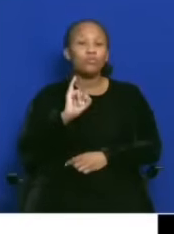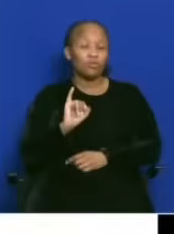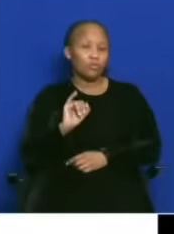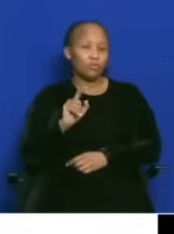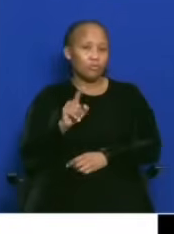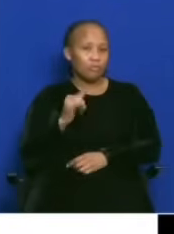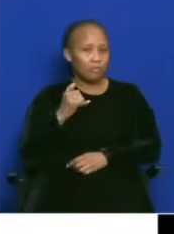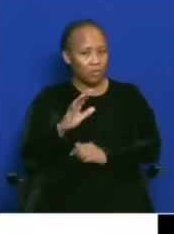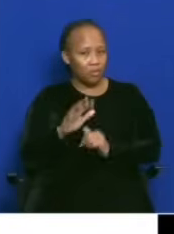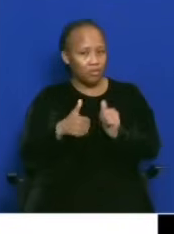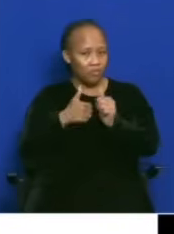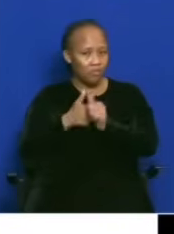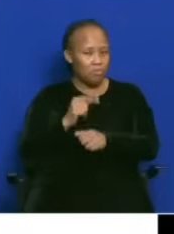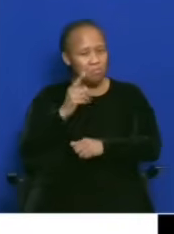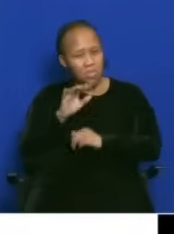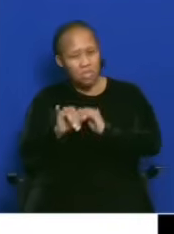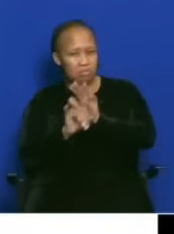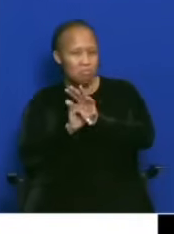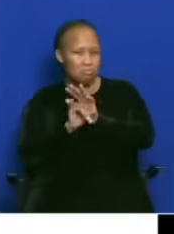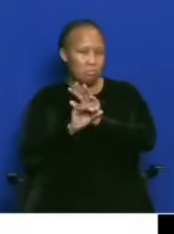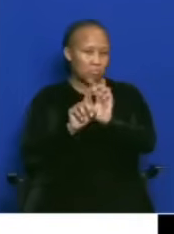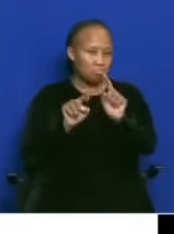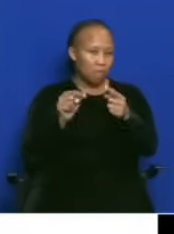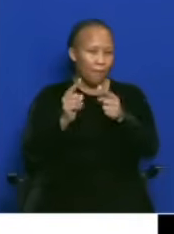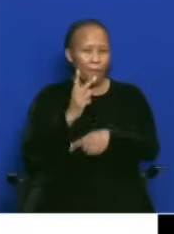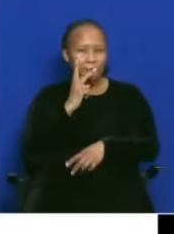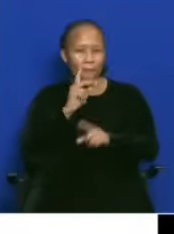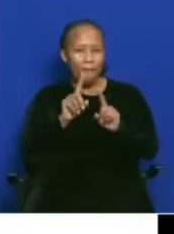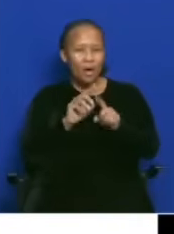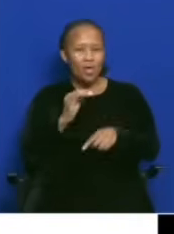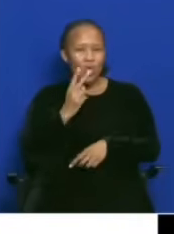seems like 2 hands in prayer.